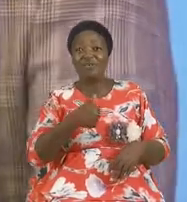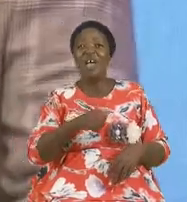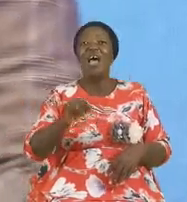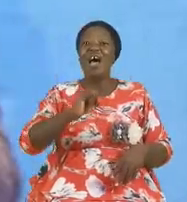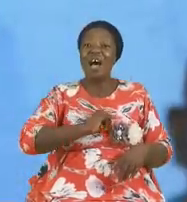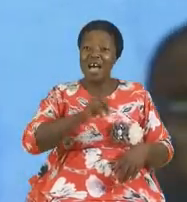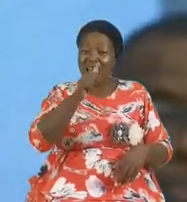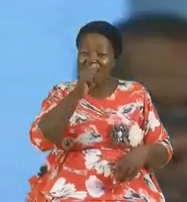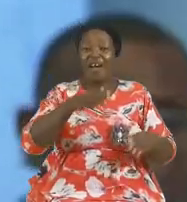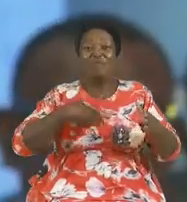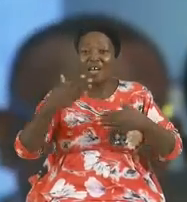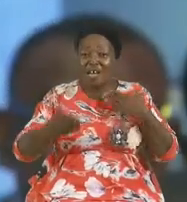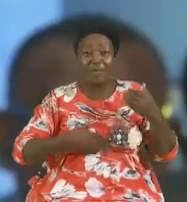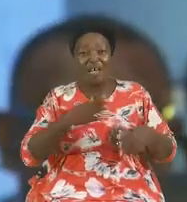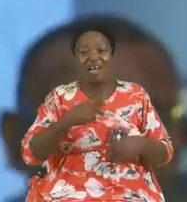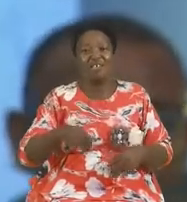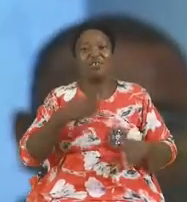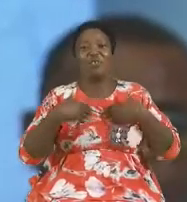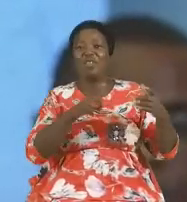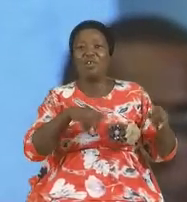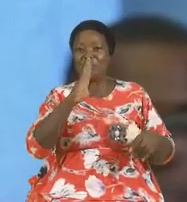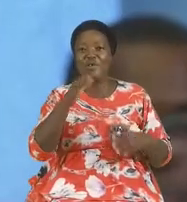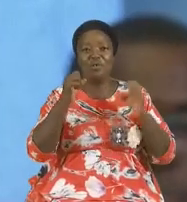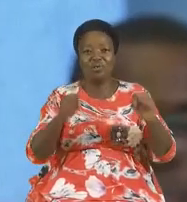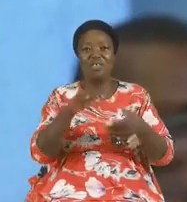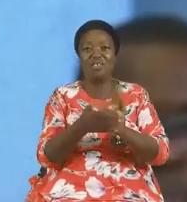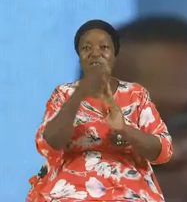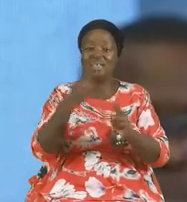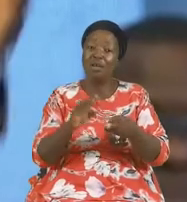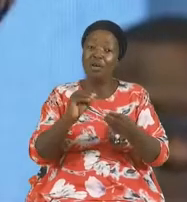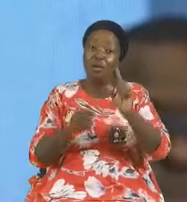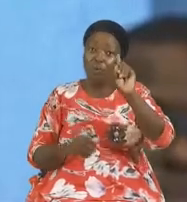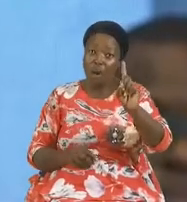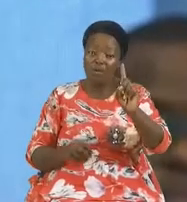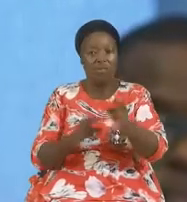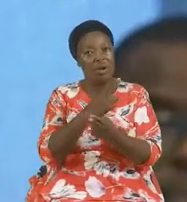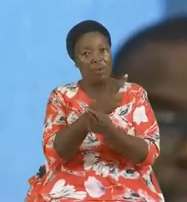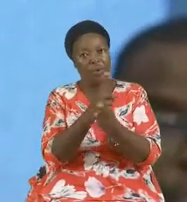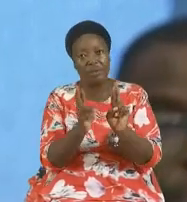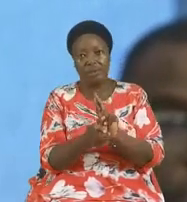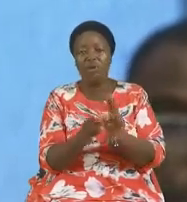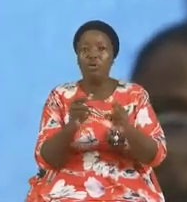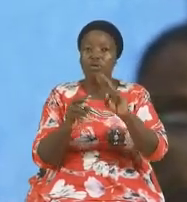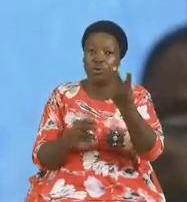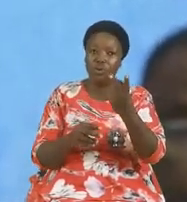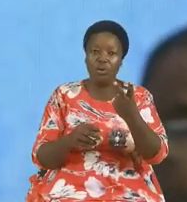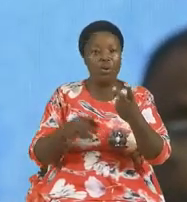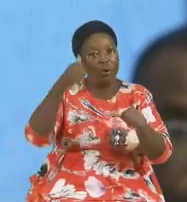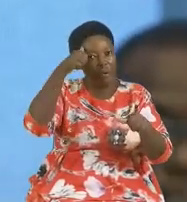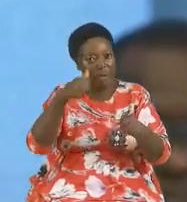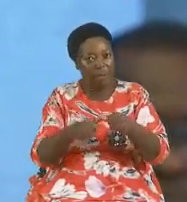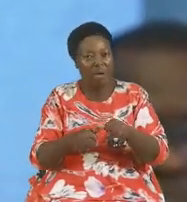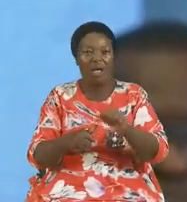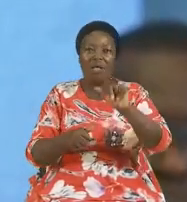hiding myself. I rejoice. And the joy of the Lord will be your strength in Jesus' name.